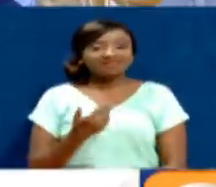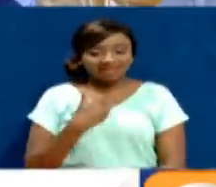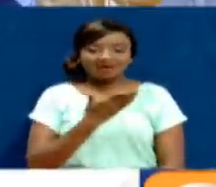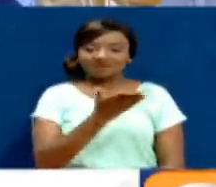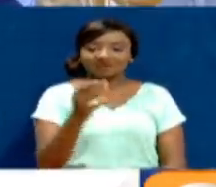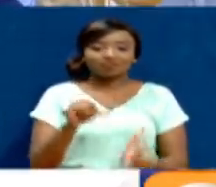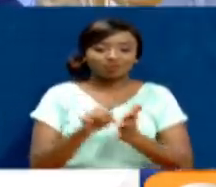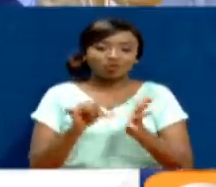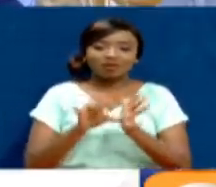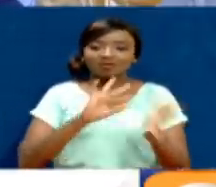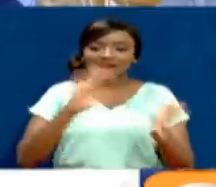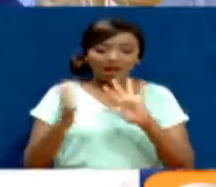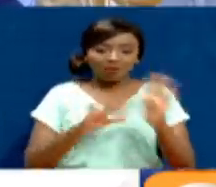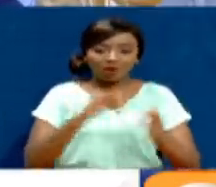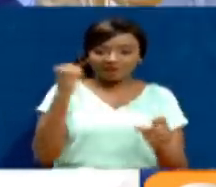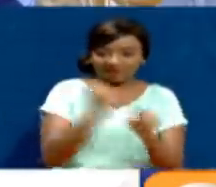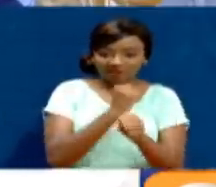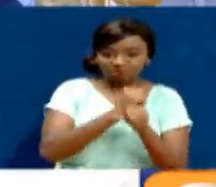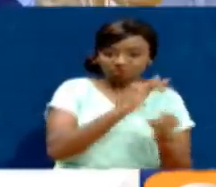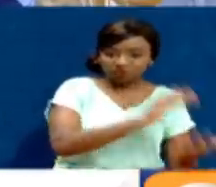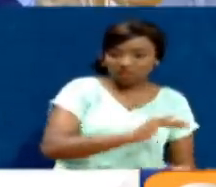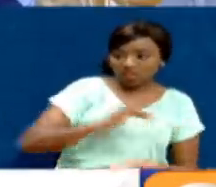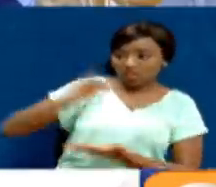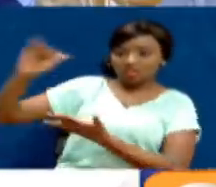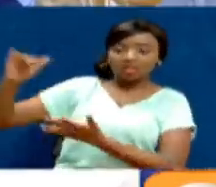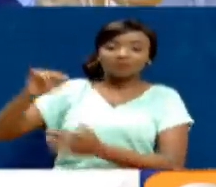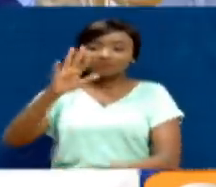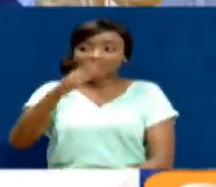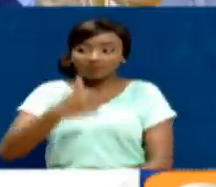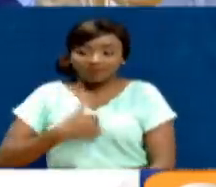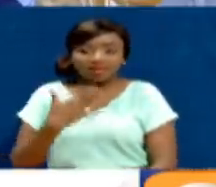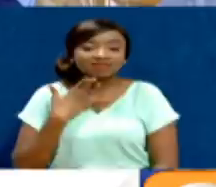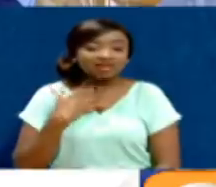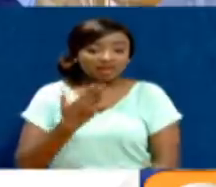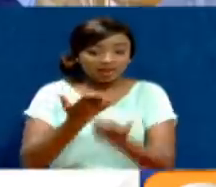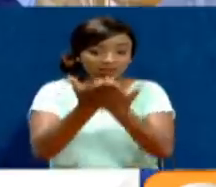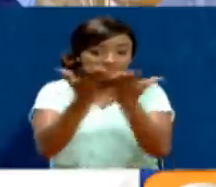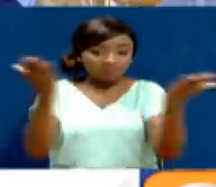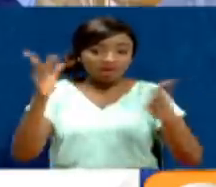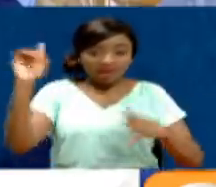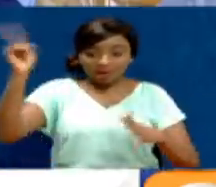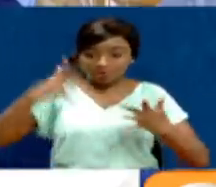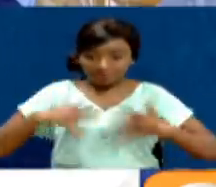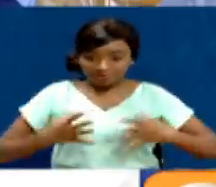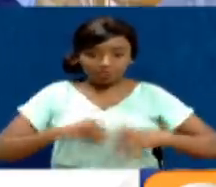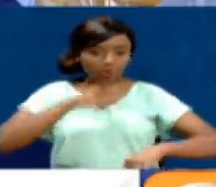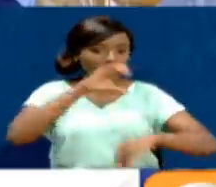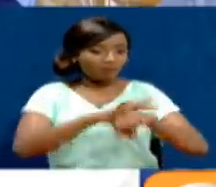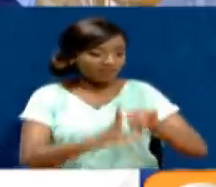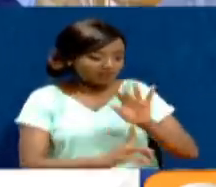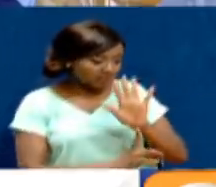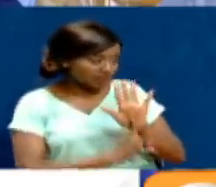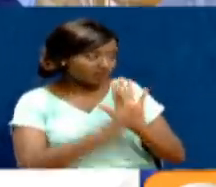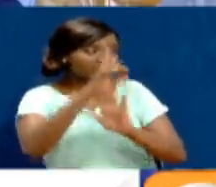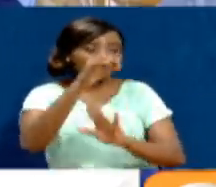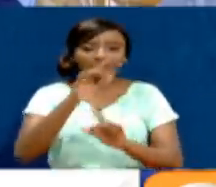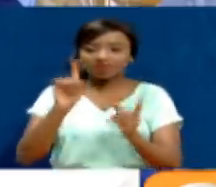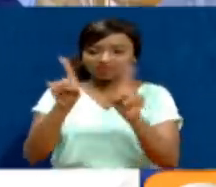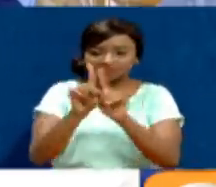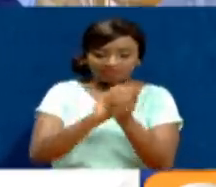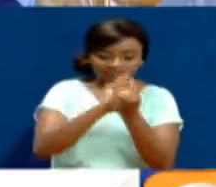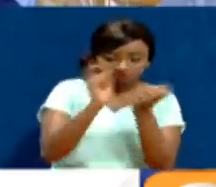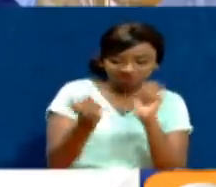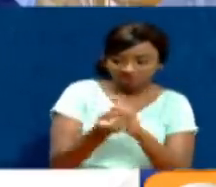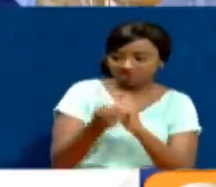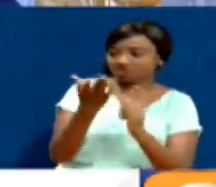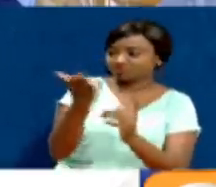deed of transfer. Because mimi nataka wananchi wa Nairobi wapate maendeleo, mabadiliko. Nairobians